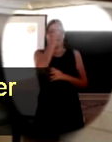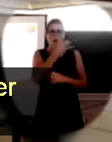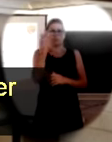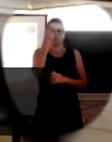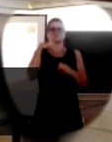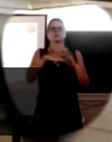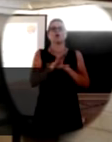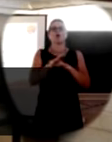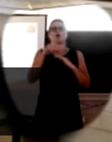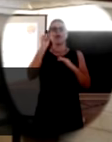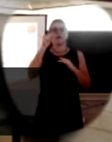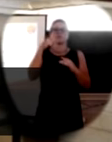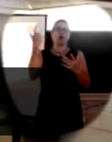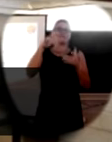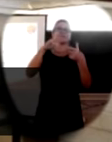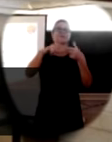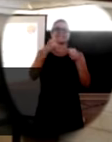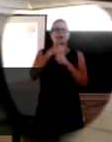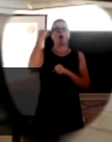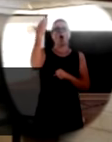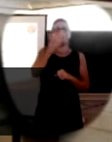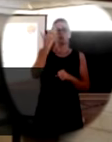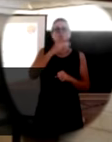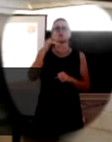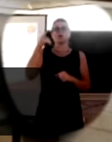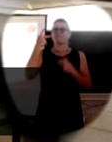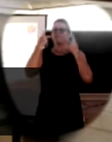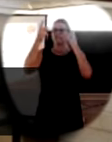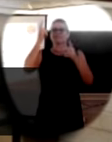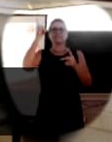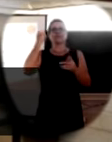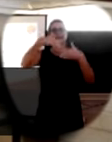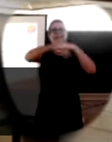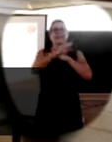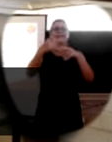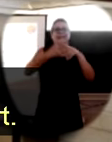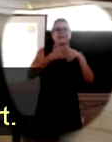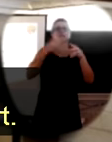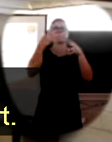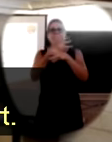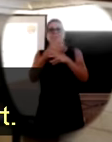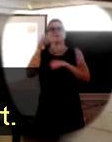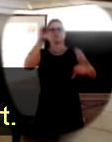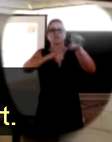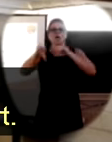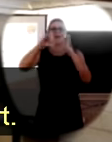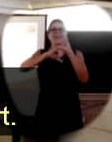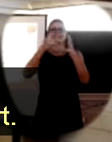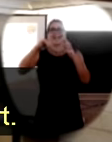school situation could go into maths, English, science and social studies to